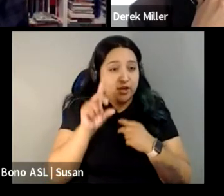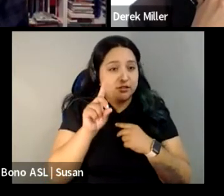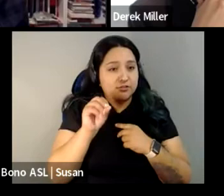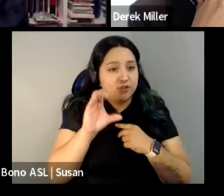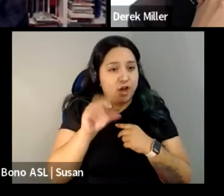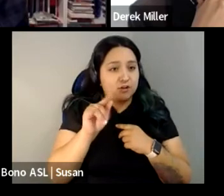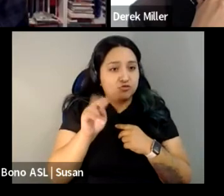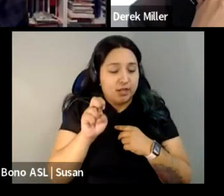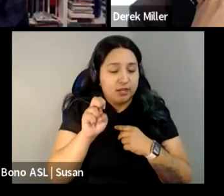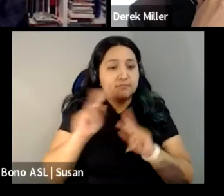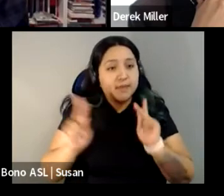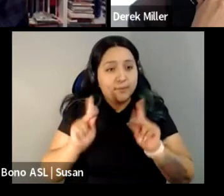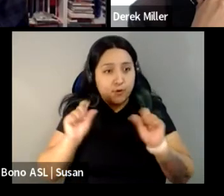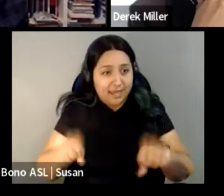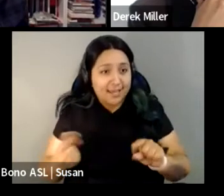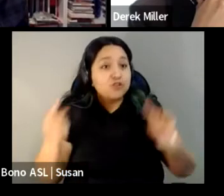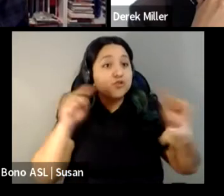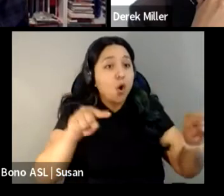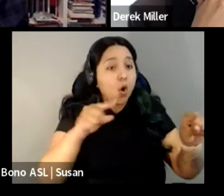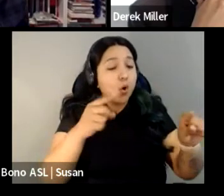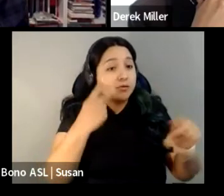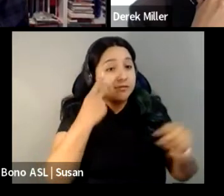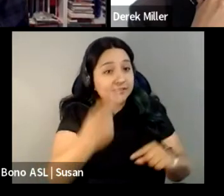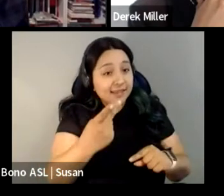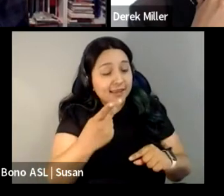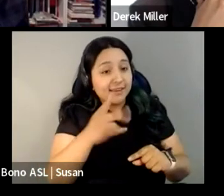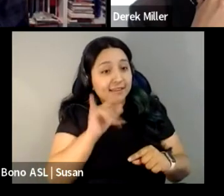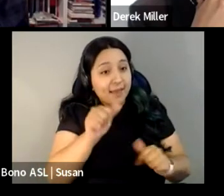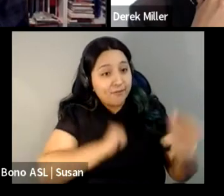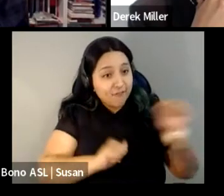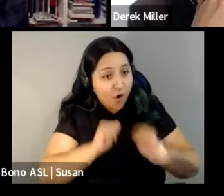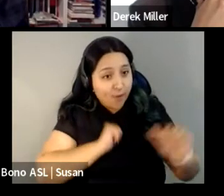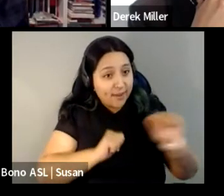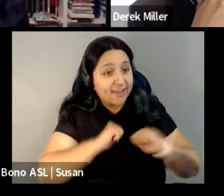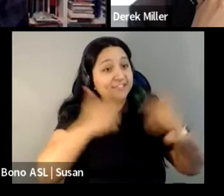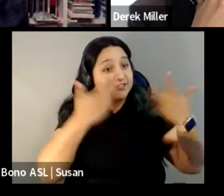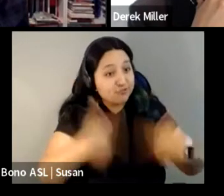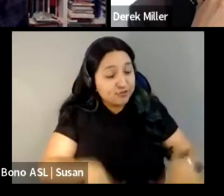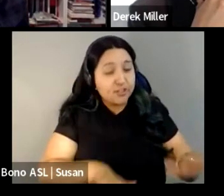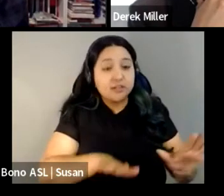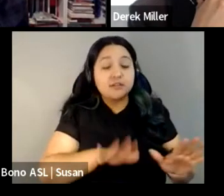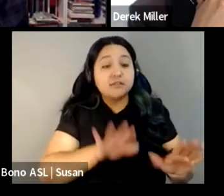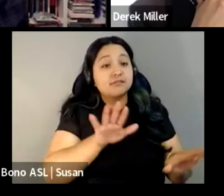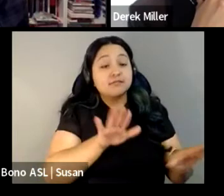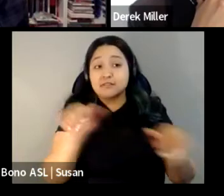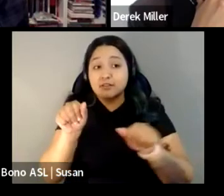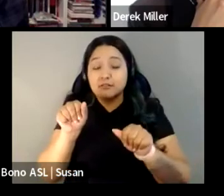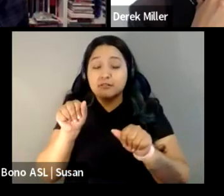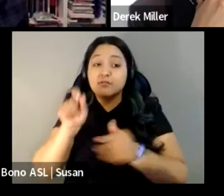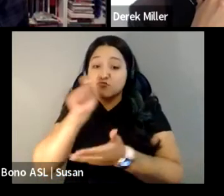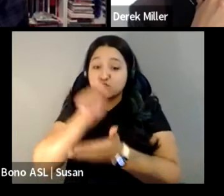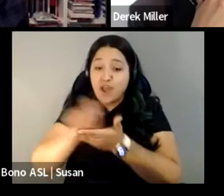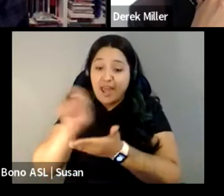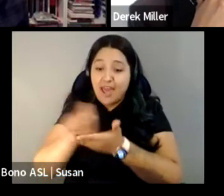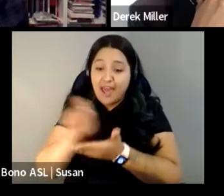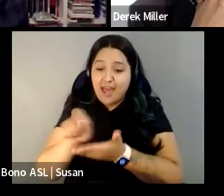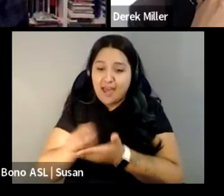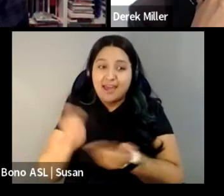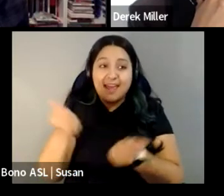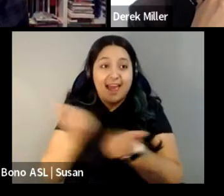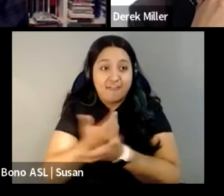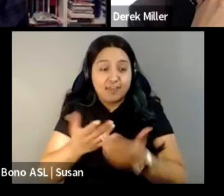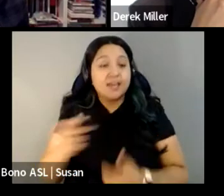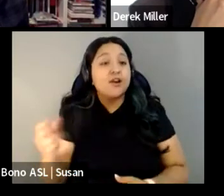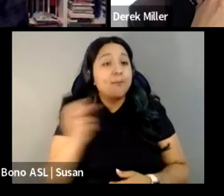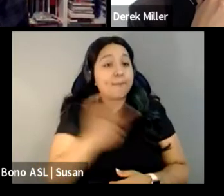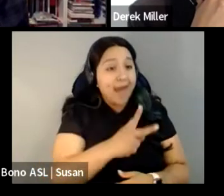attend a performance, go home, write down everything they had heard from memory, go back to the performance the next evening, come